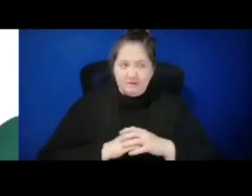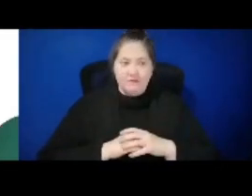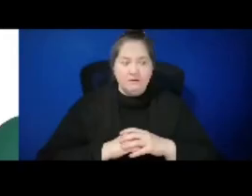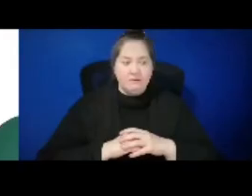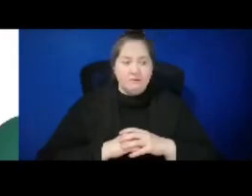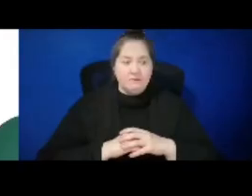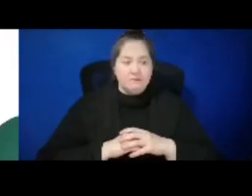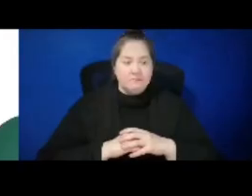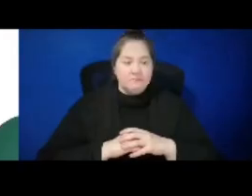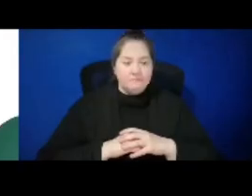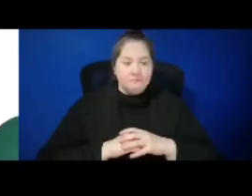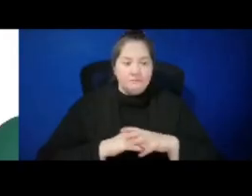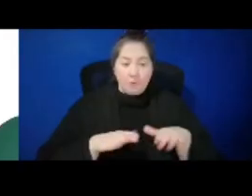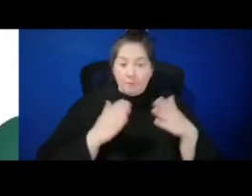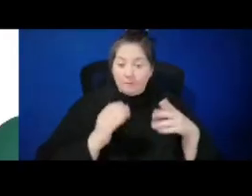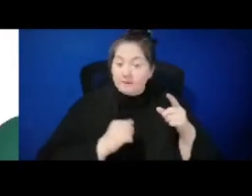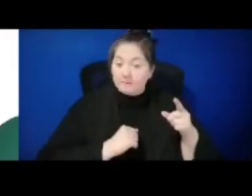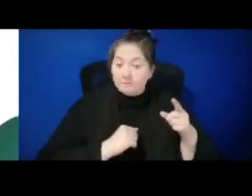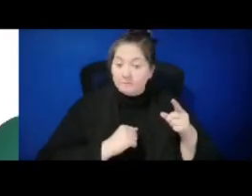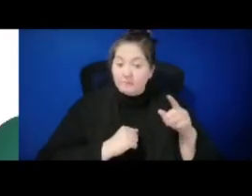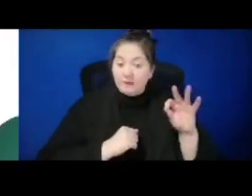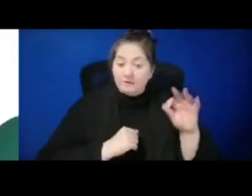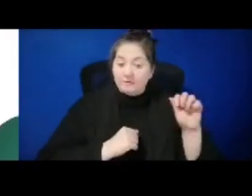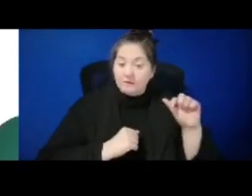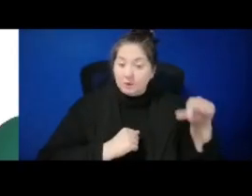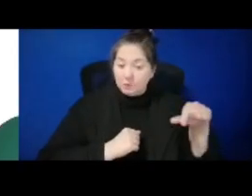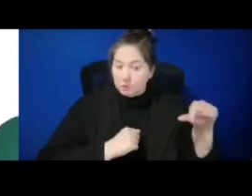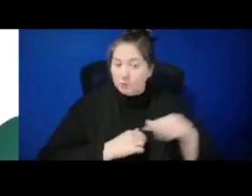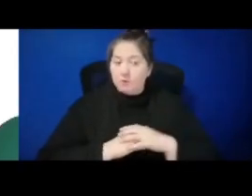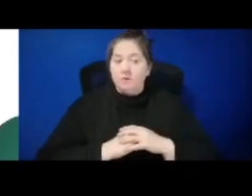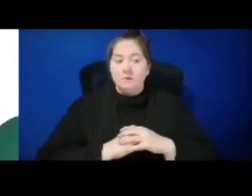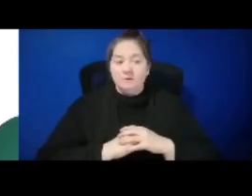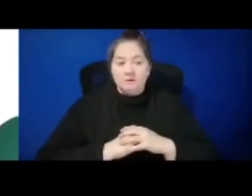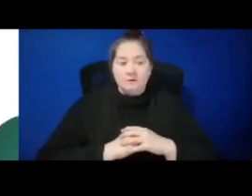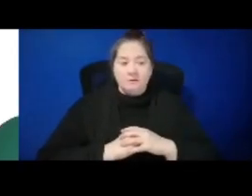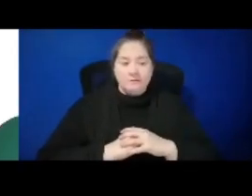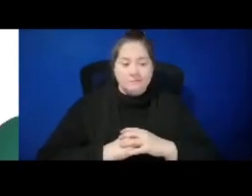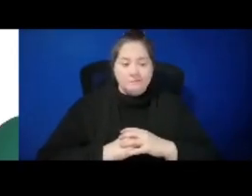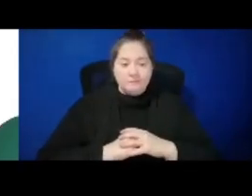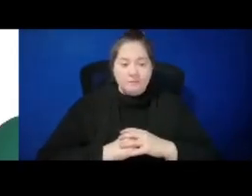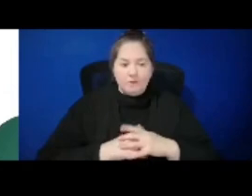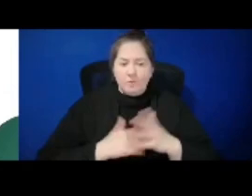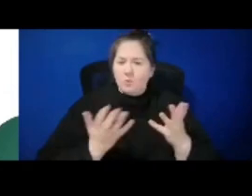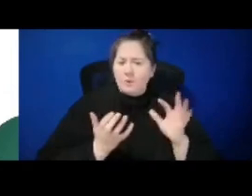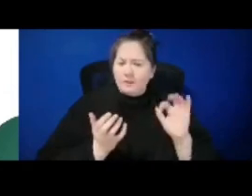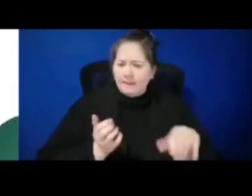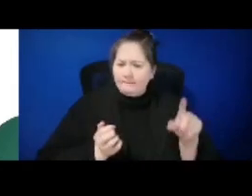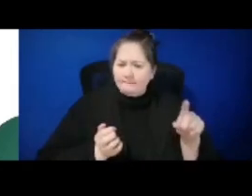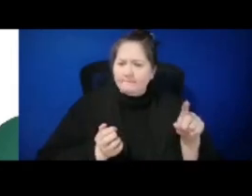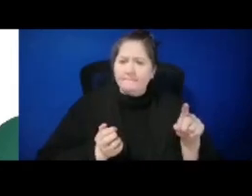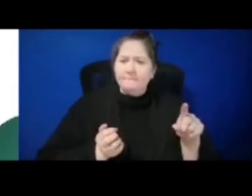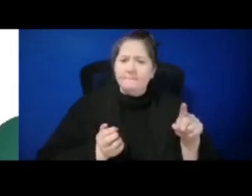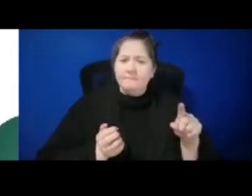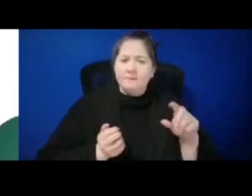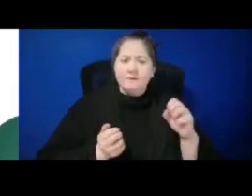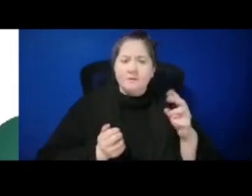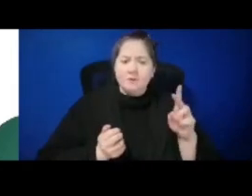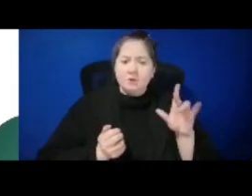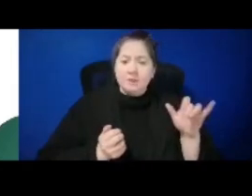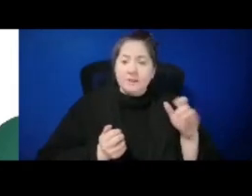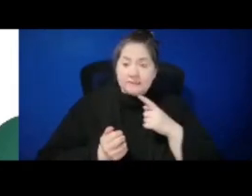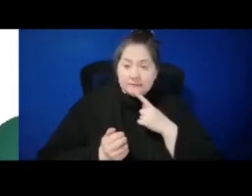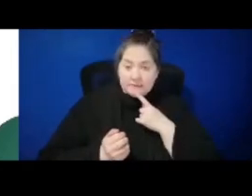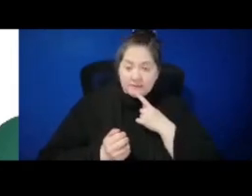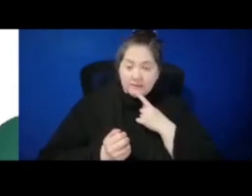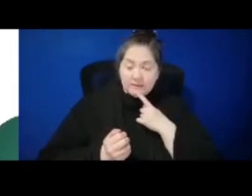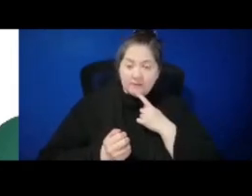and open this FAQ document. And what this is as Shelley noted in her opening